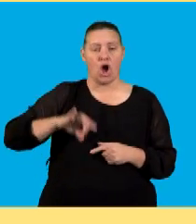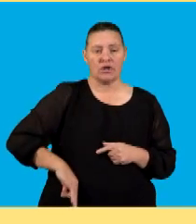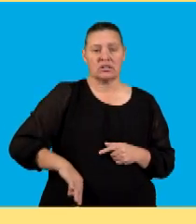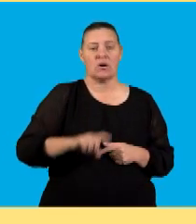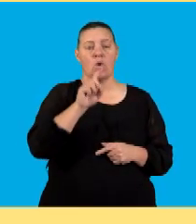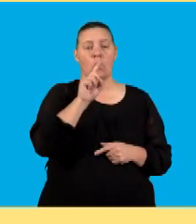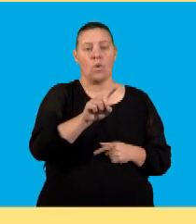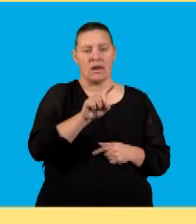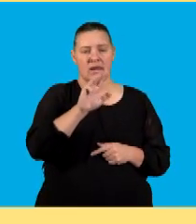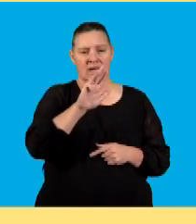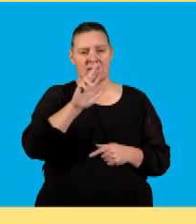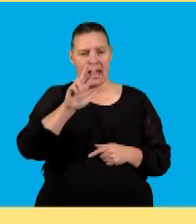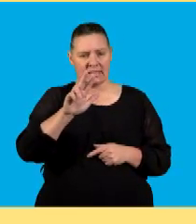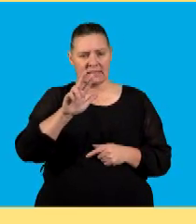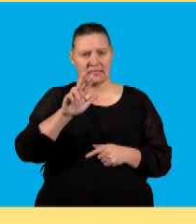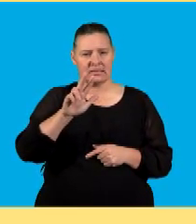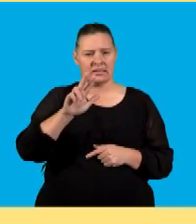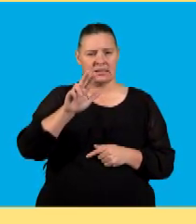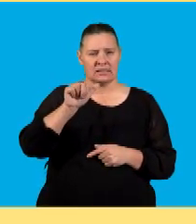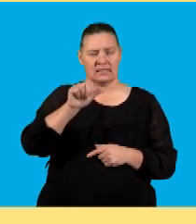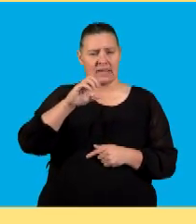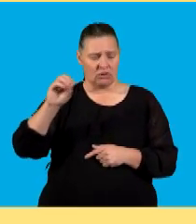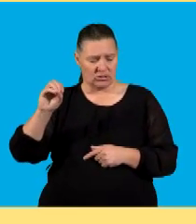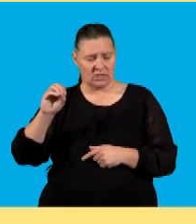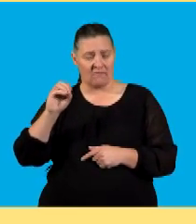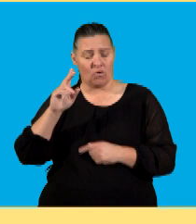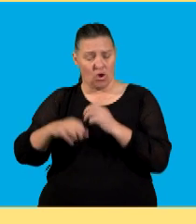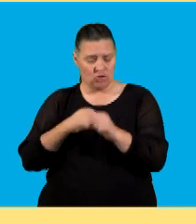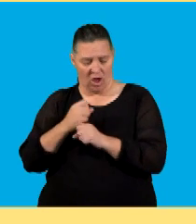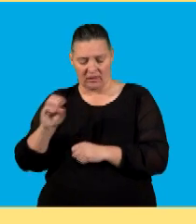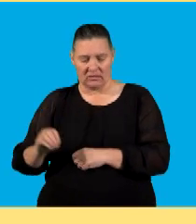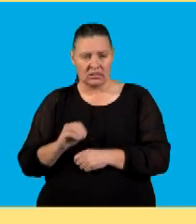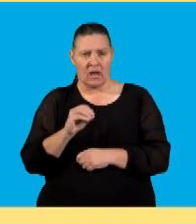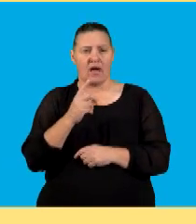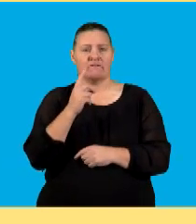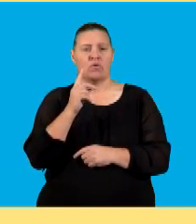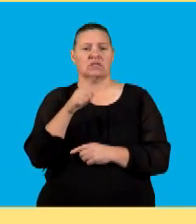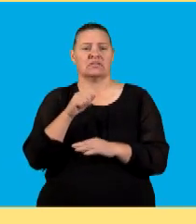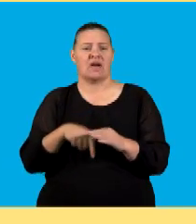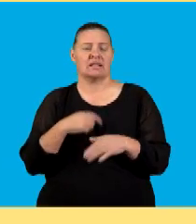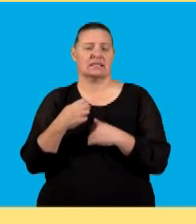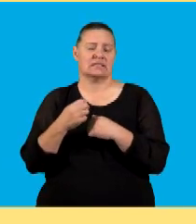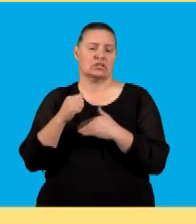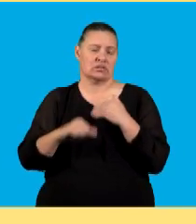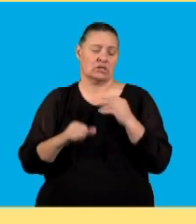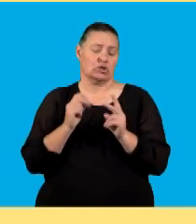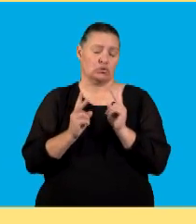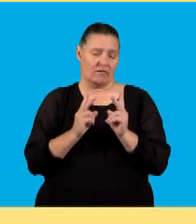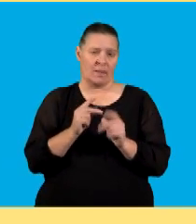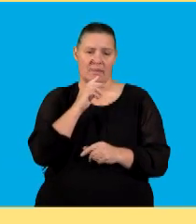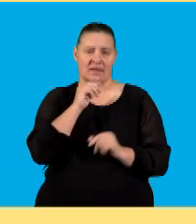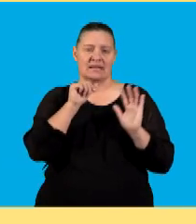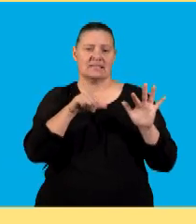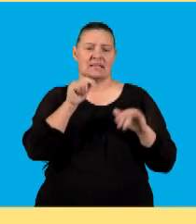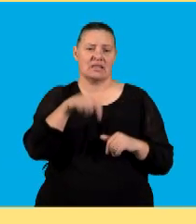she earned 198,600 per annum. So I simply take this, I divide by 12. It will give me